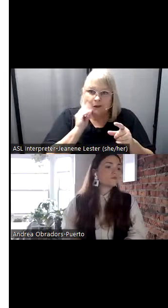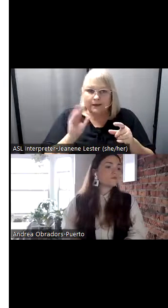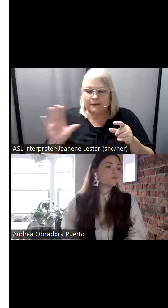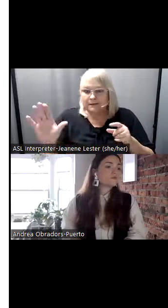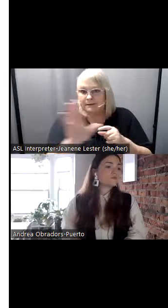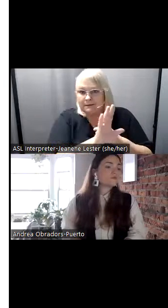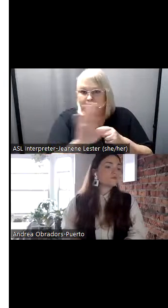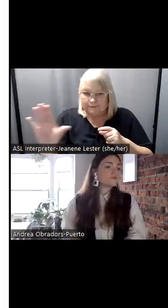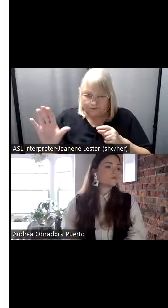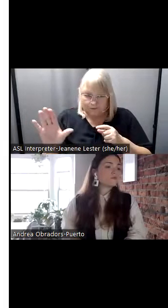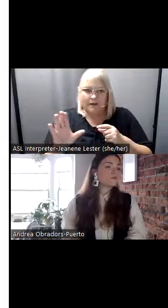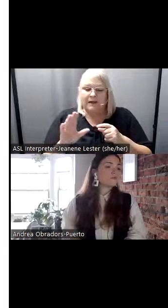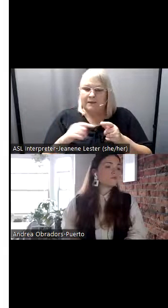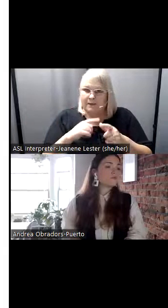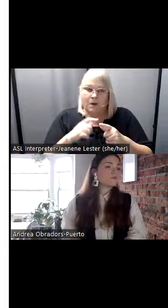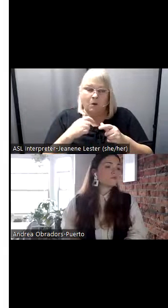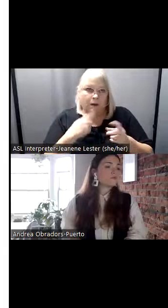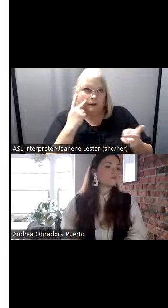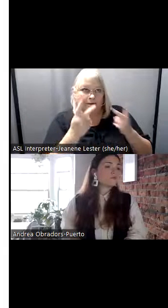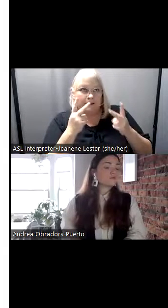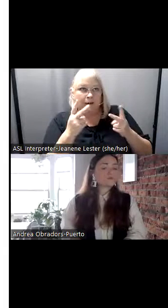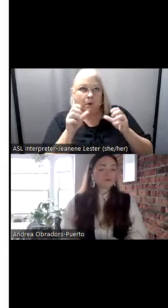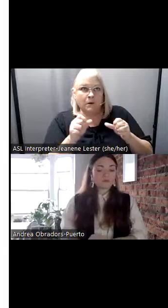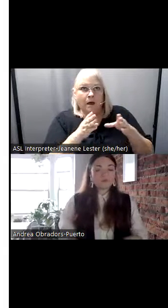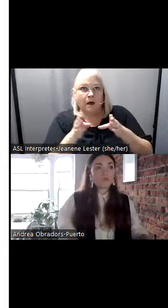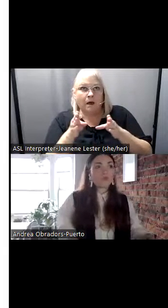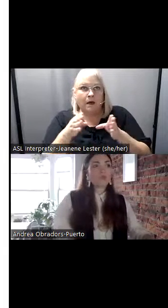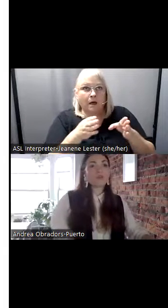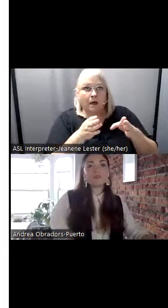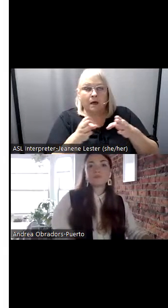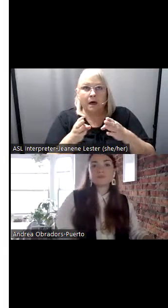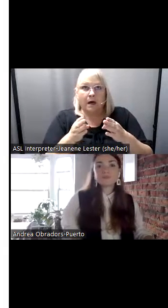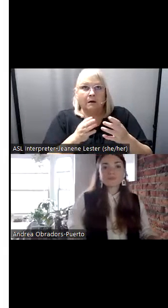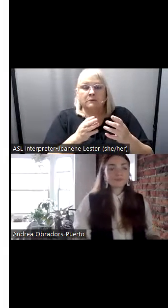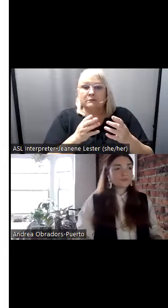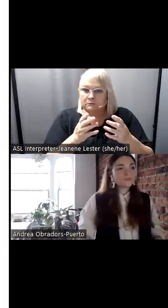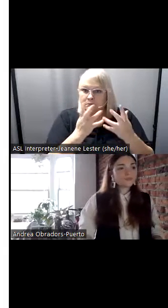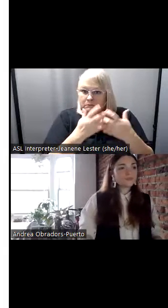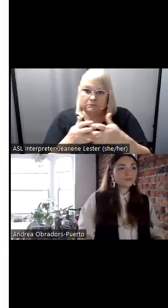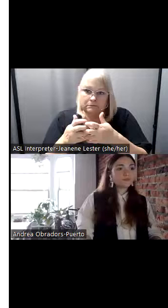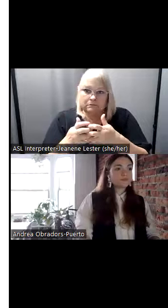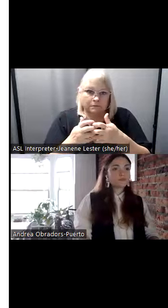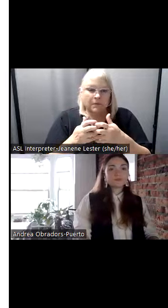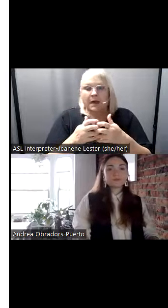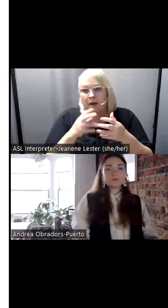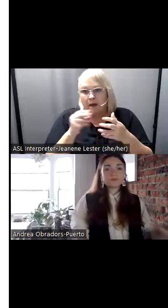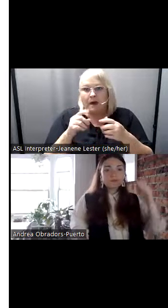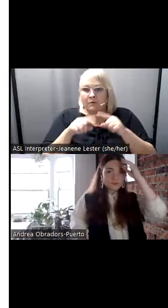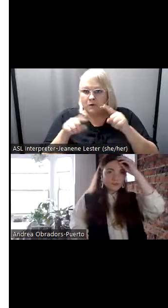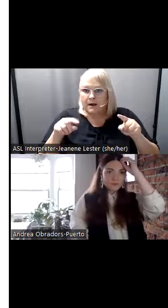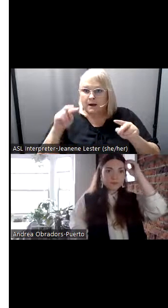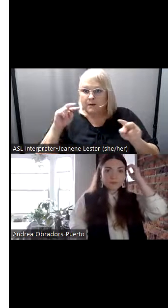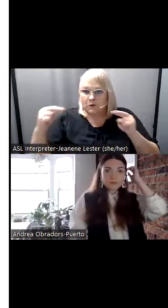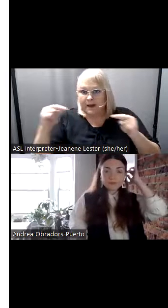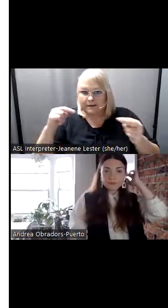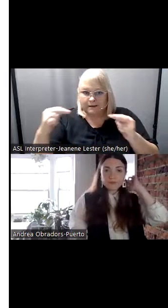directions and gather basically a wide range of perspectives in the process. Now with all these results, we're going to be